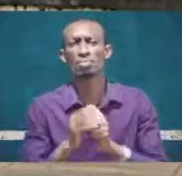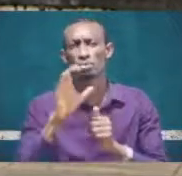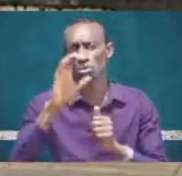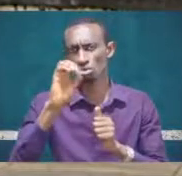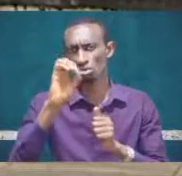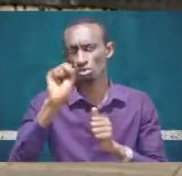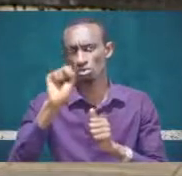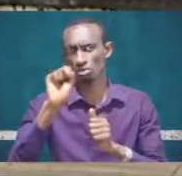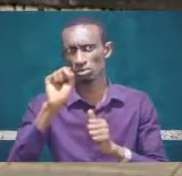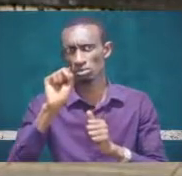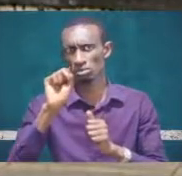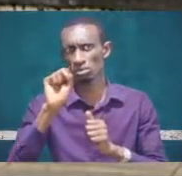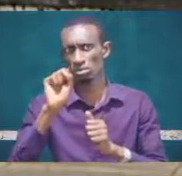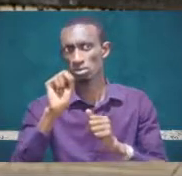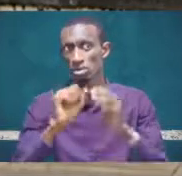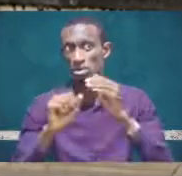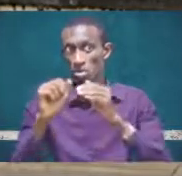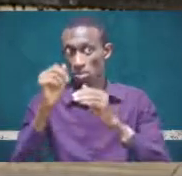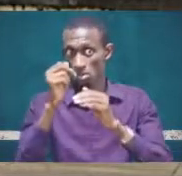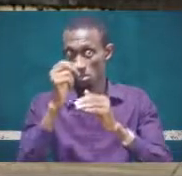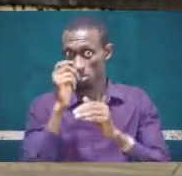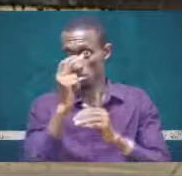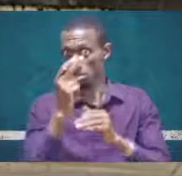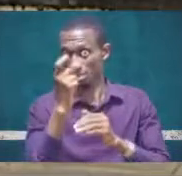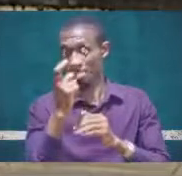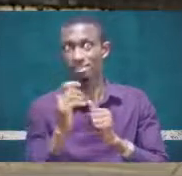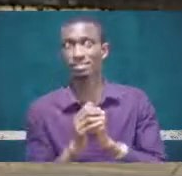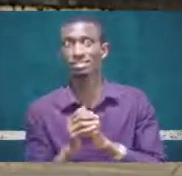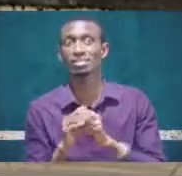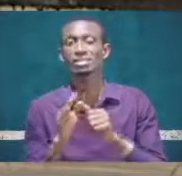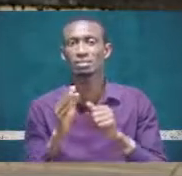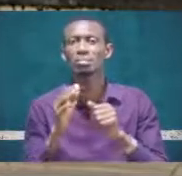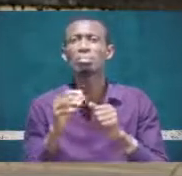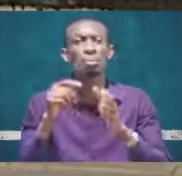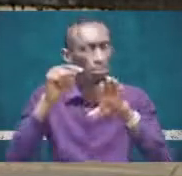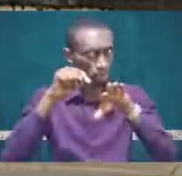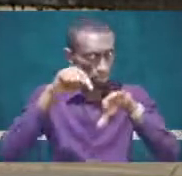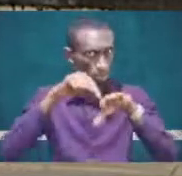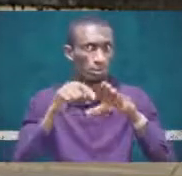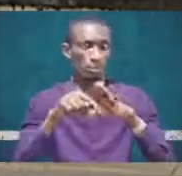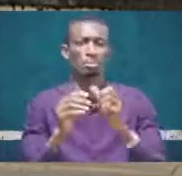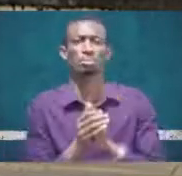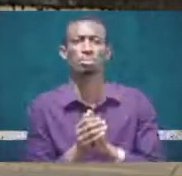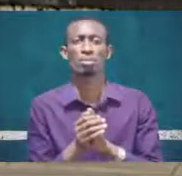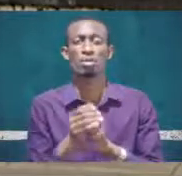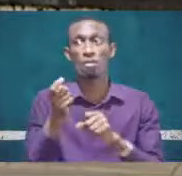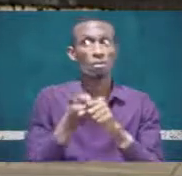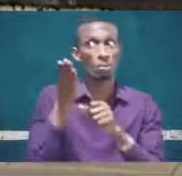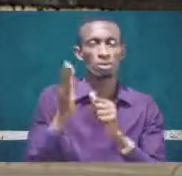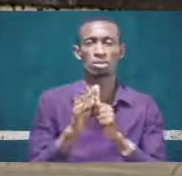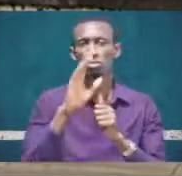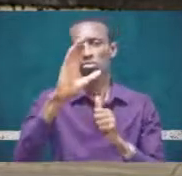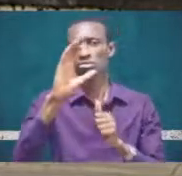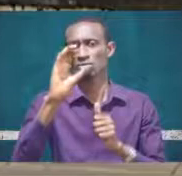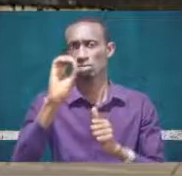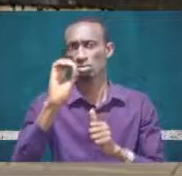x in terms of sine squared x. So it means that from here, cosine squared x